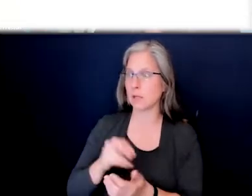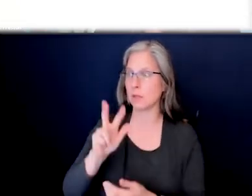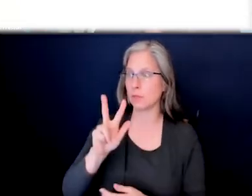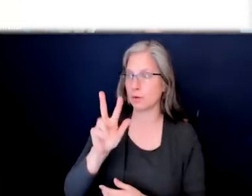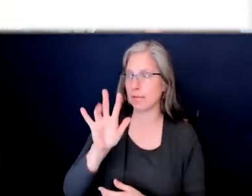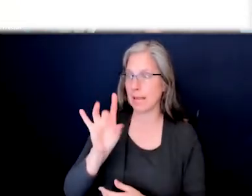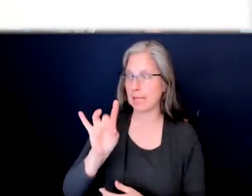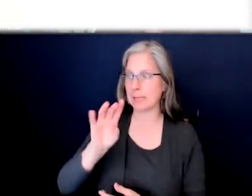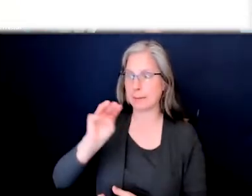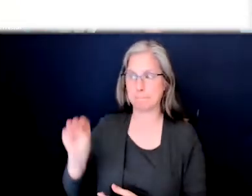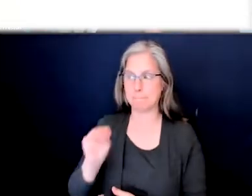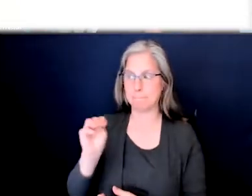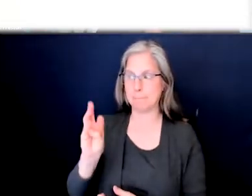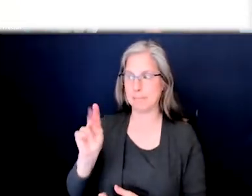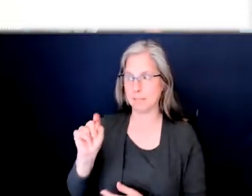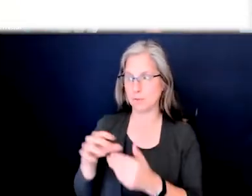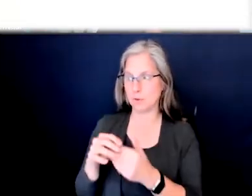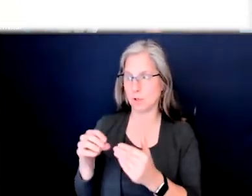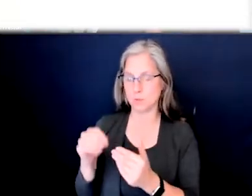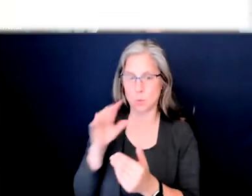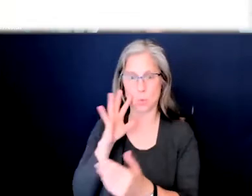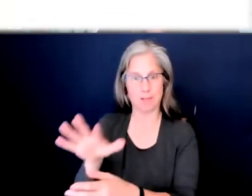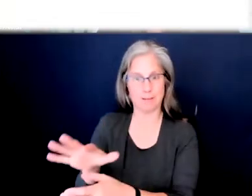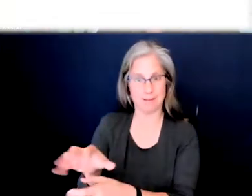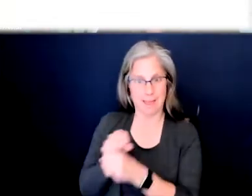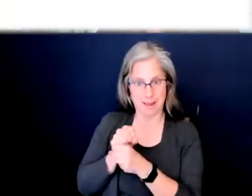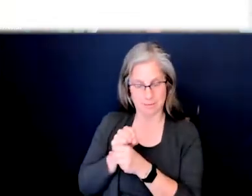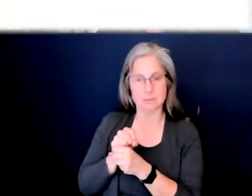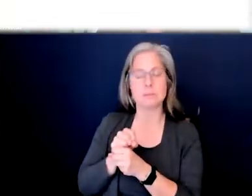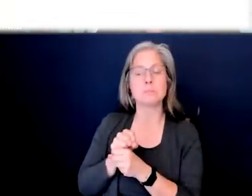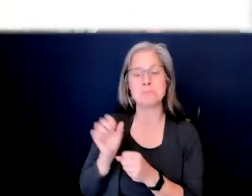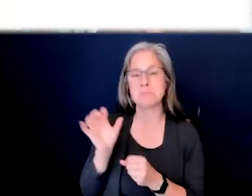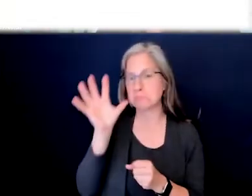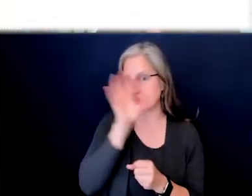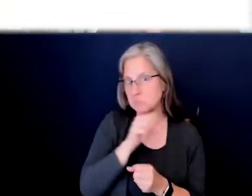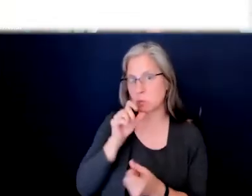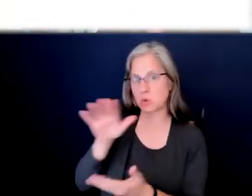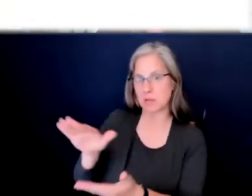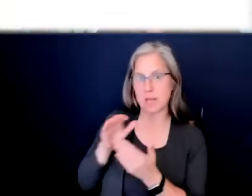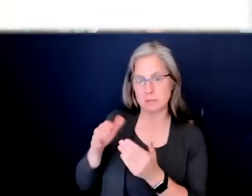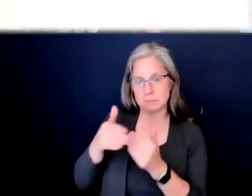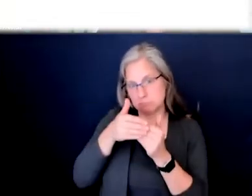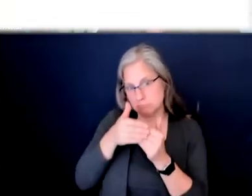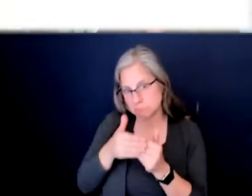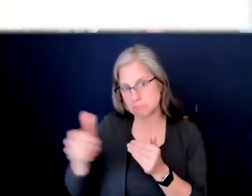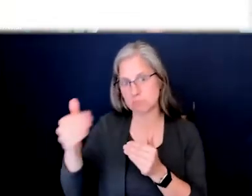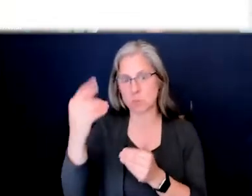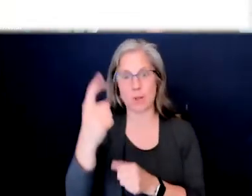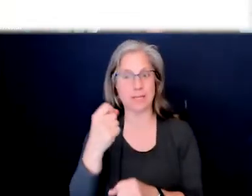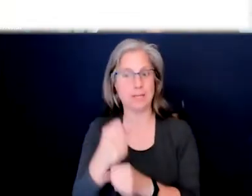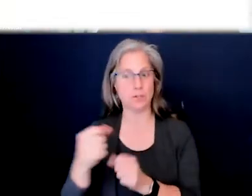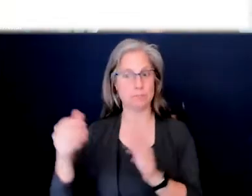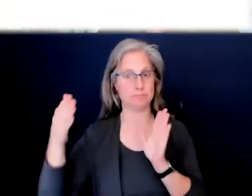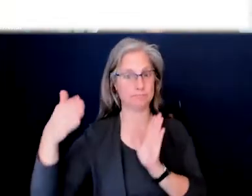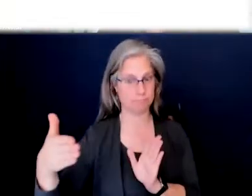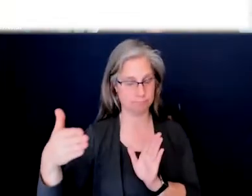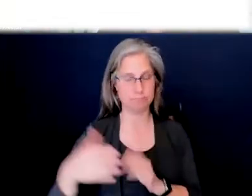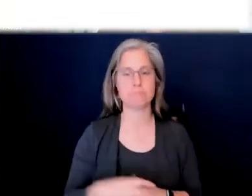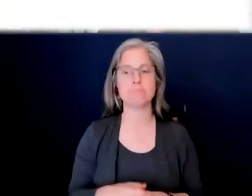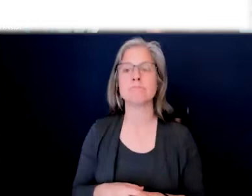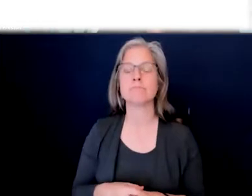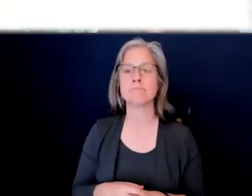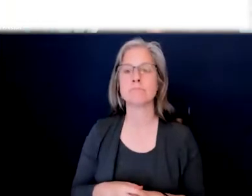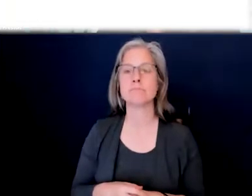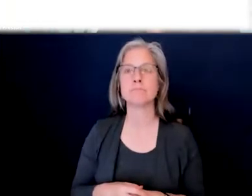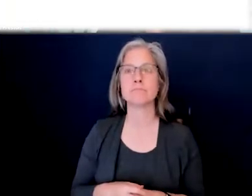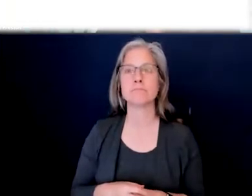million that we will be getting, it's estimated that we will get over the next year. The